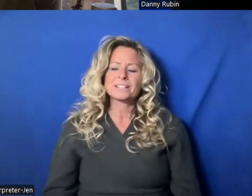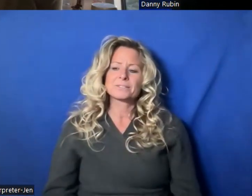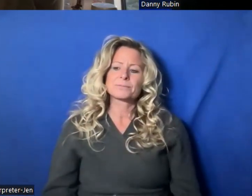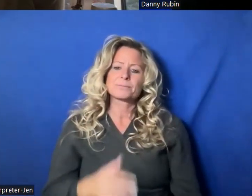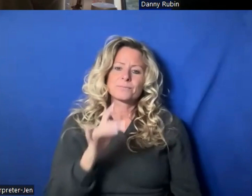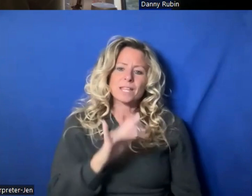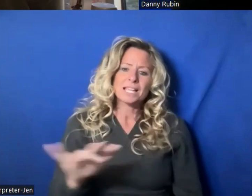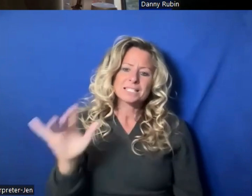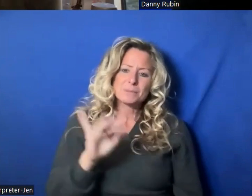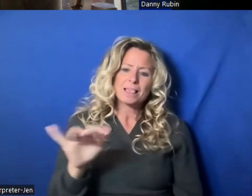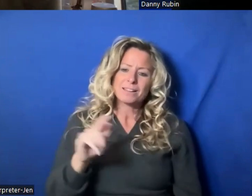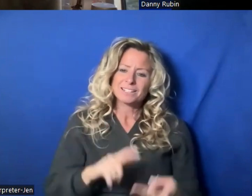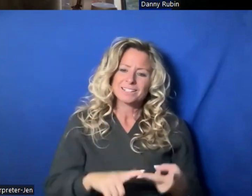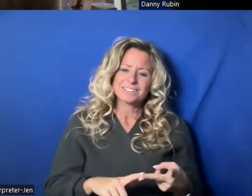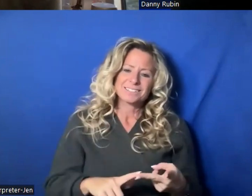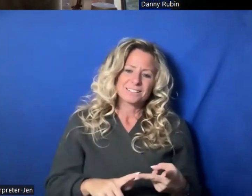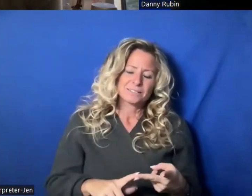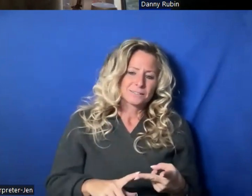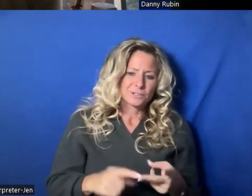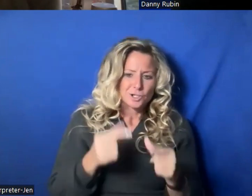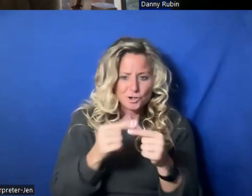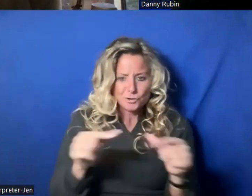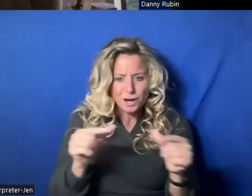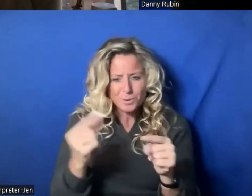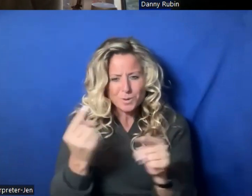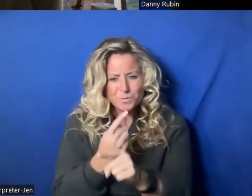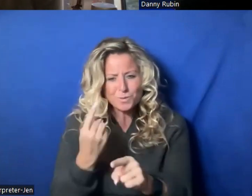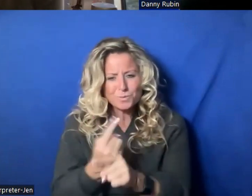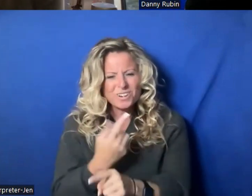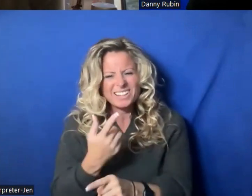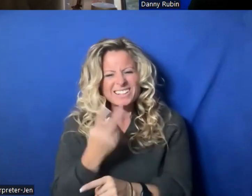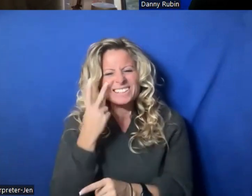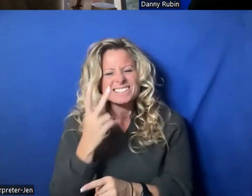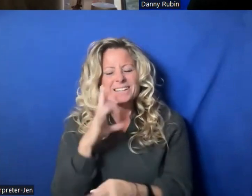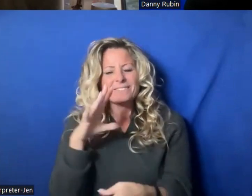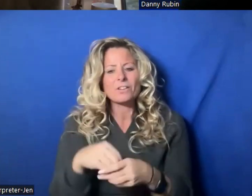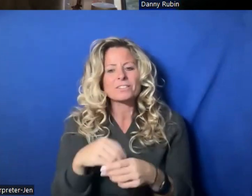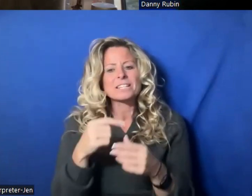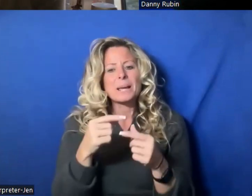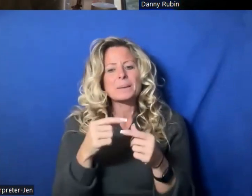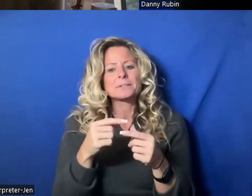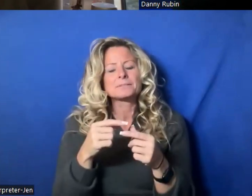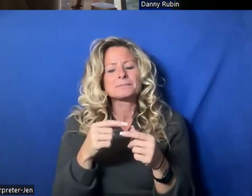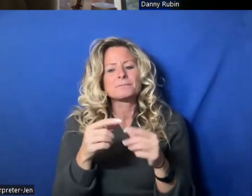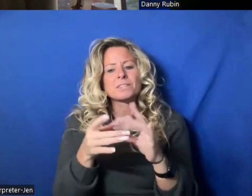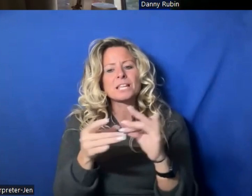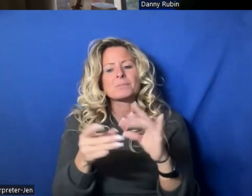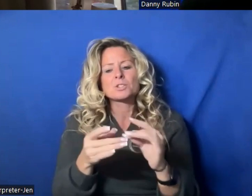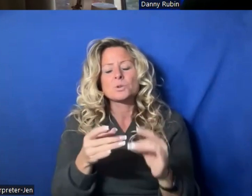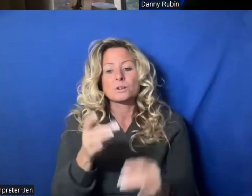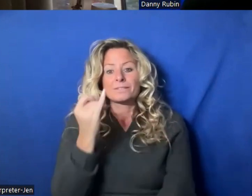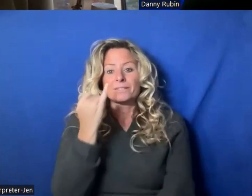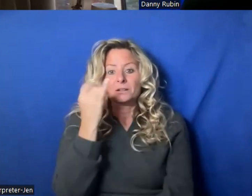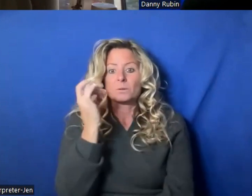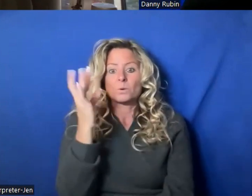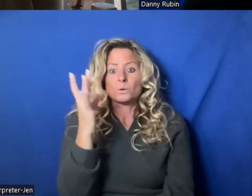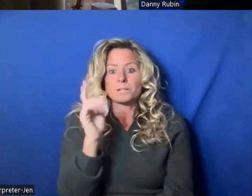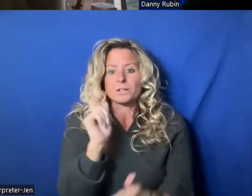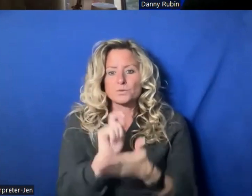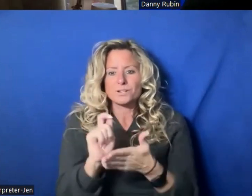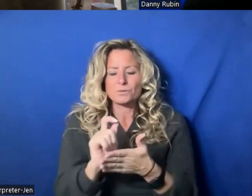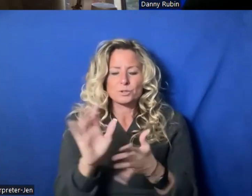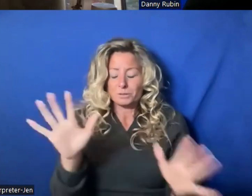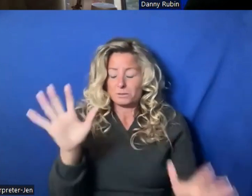a punctuation? Like what do you need to see in that message? Yeah. Or if it was poorly written, would it throw you off?